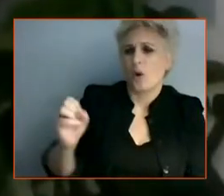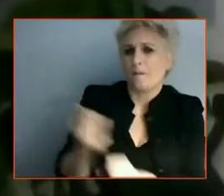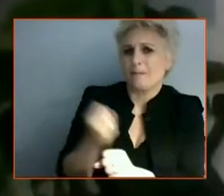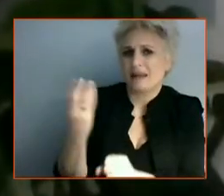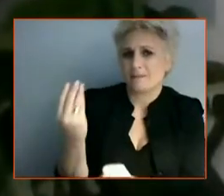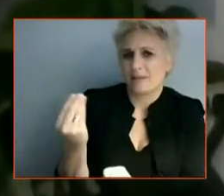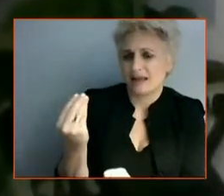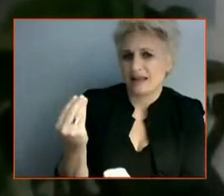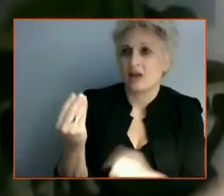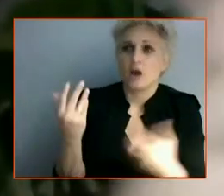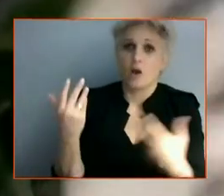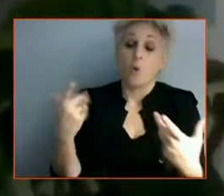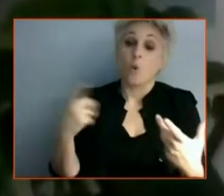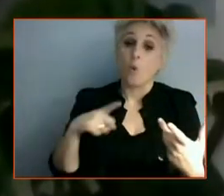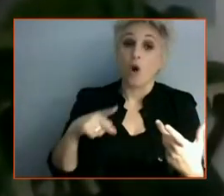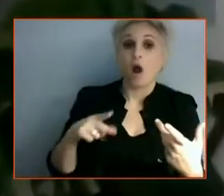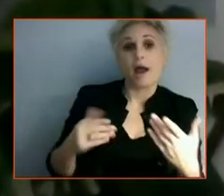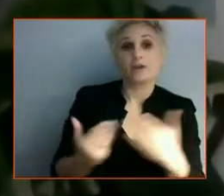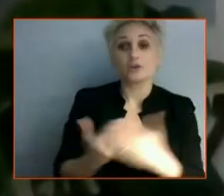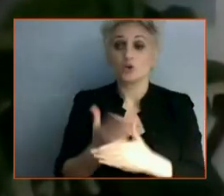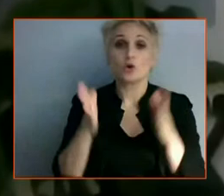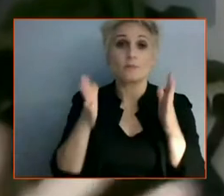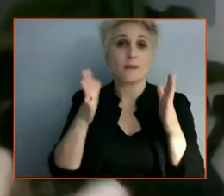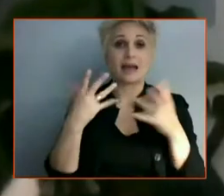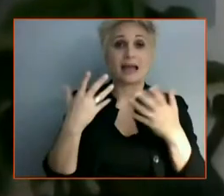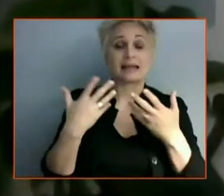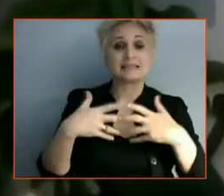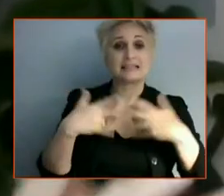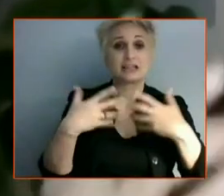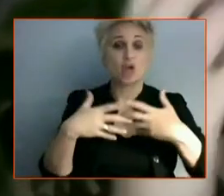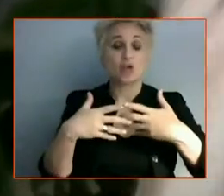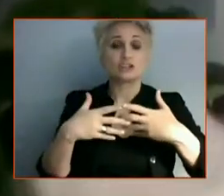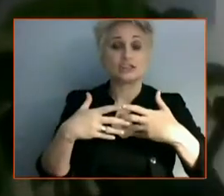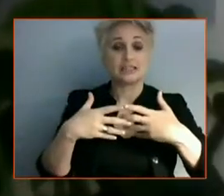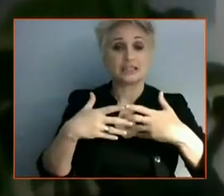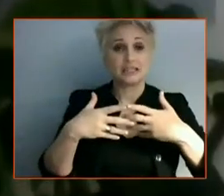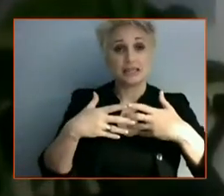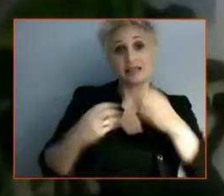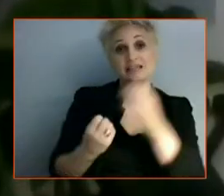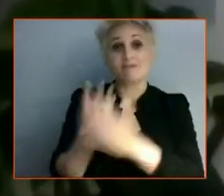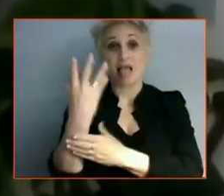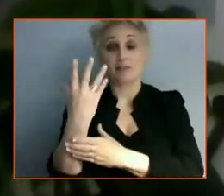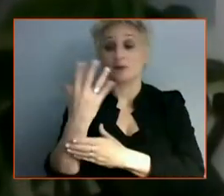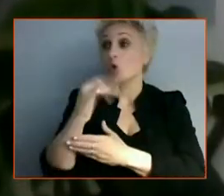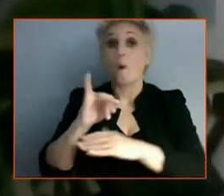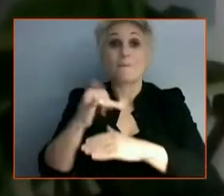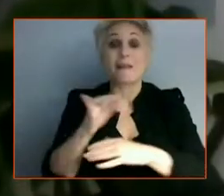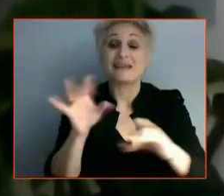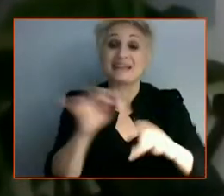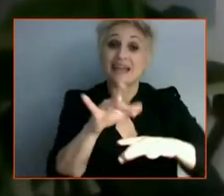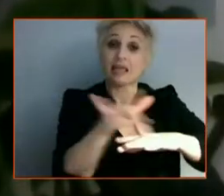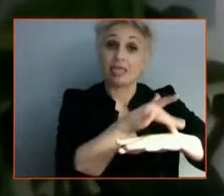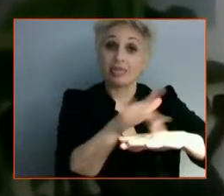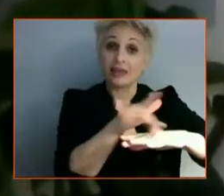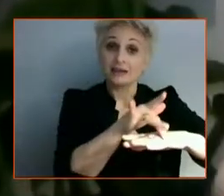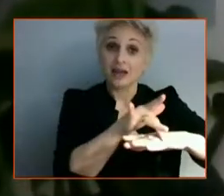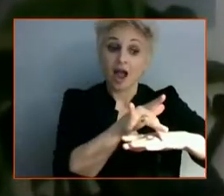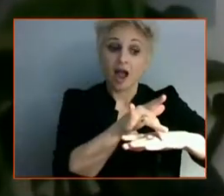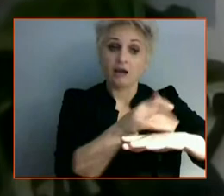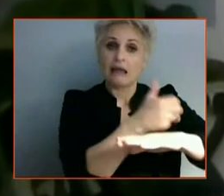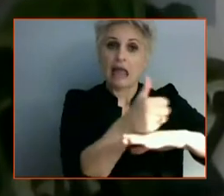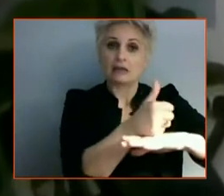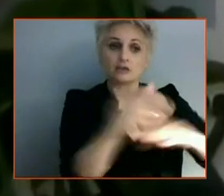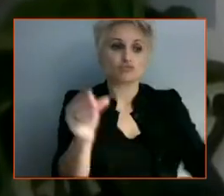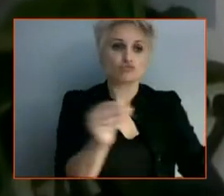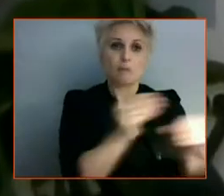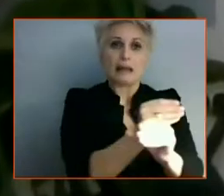some new technological development, or perhaps we can replace actors with AI, then all of a sudden you can drop kick it. So the Greens are very